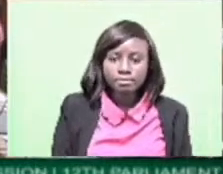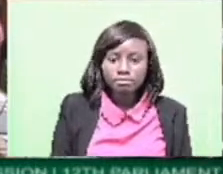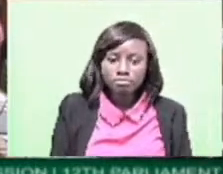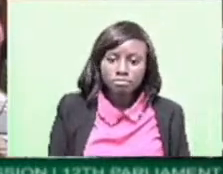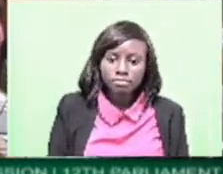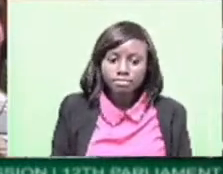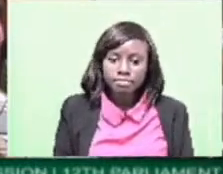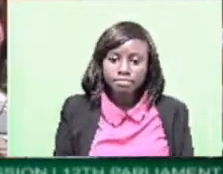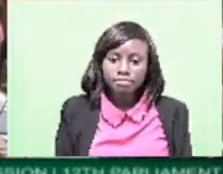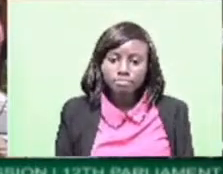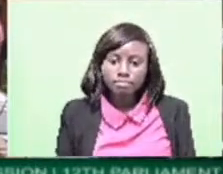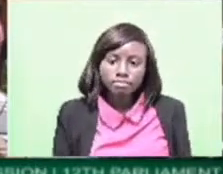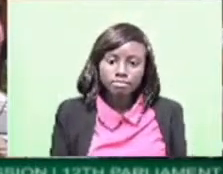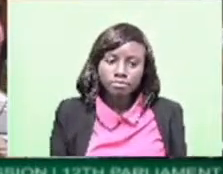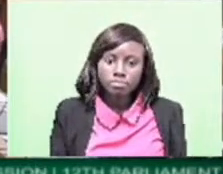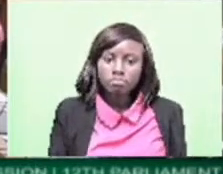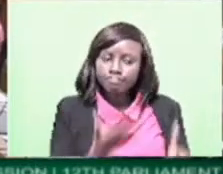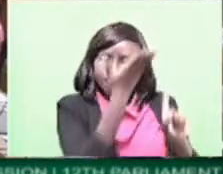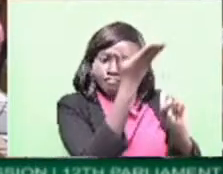Member Somiaro.